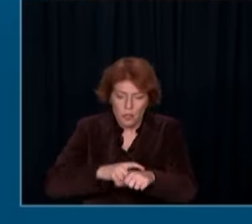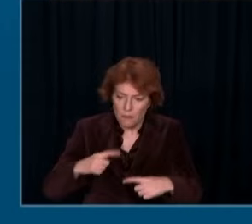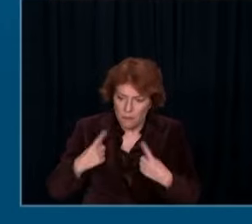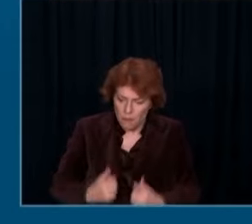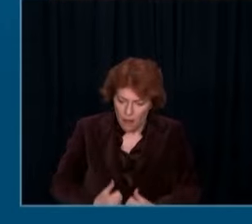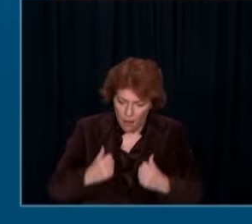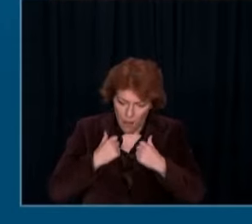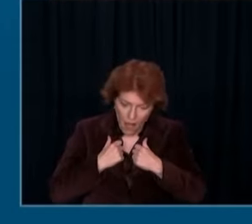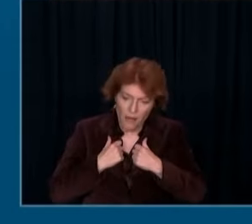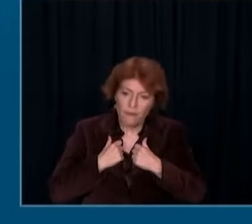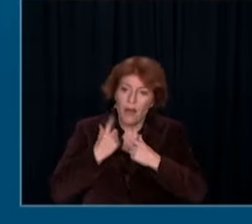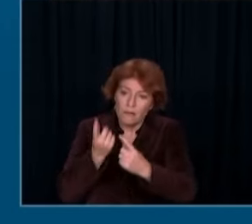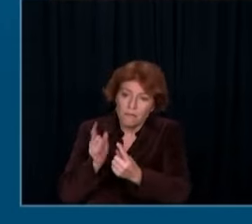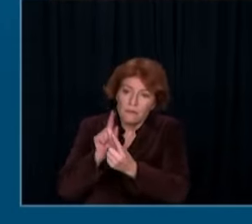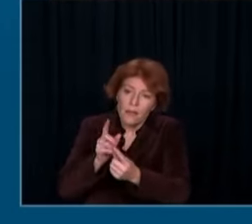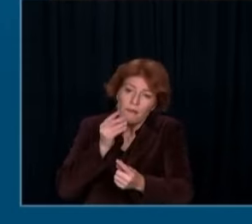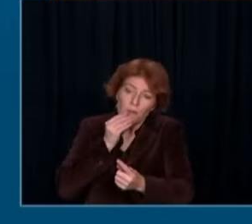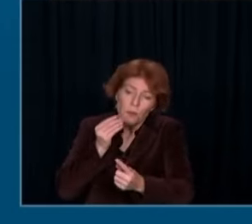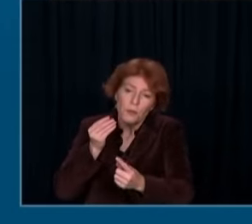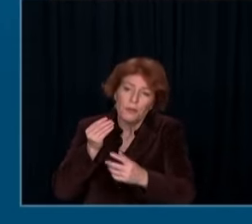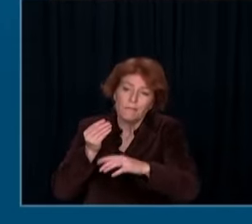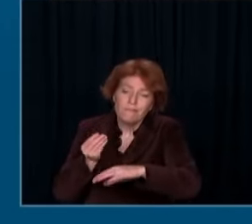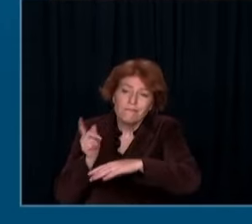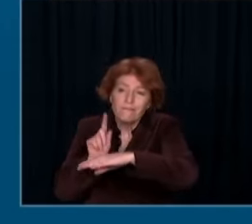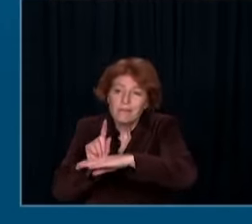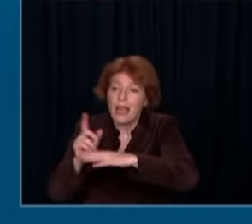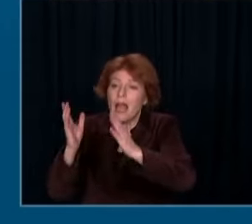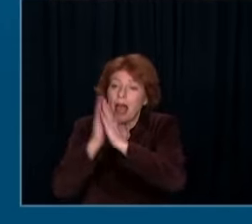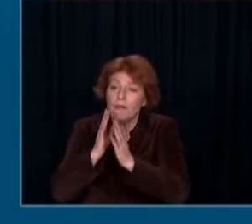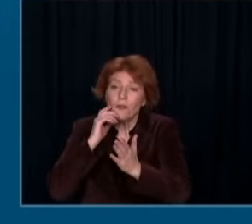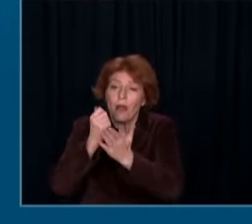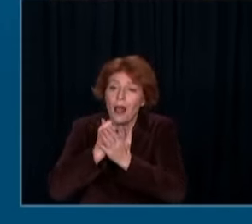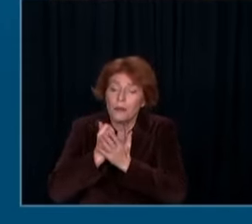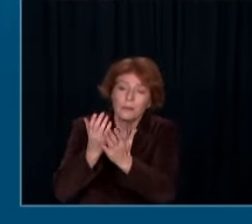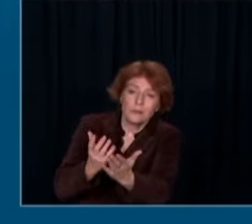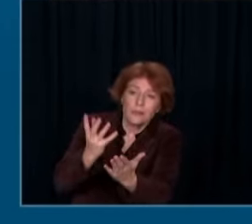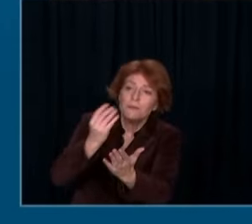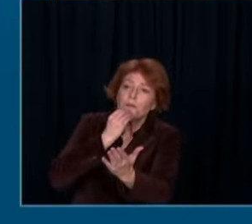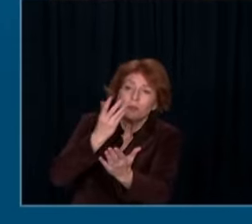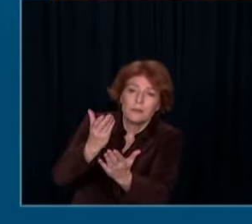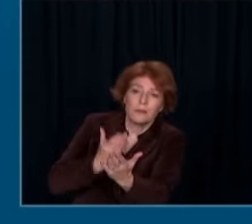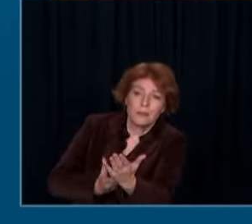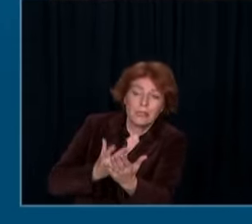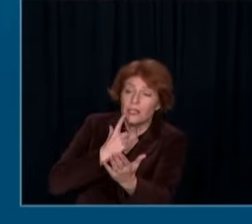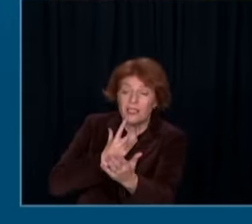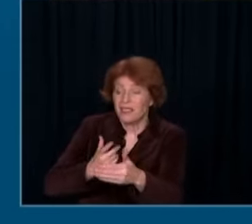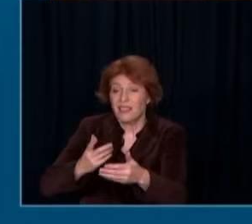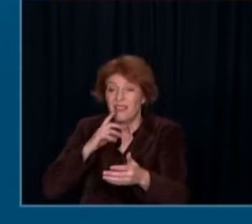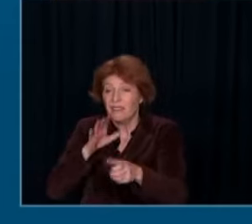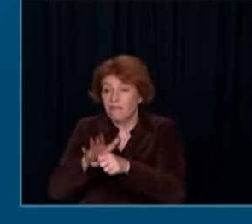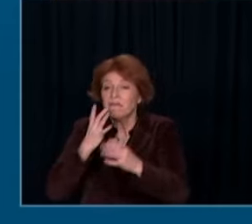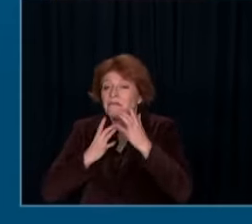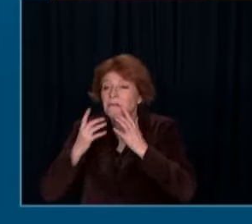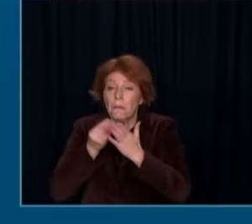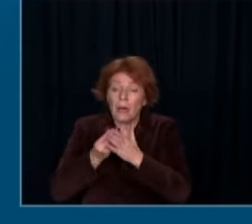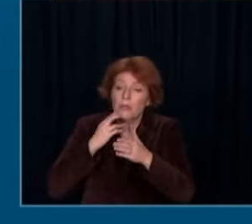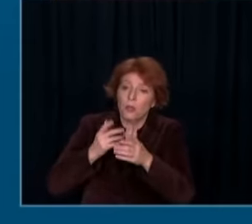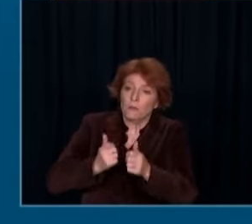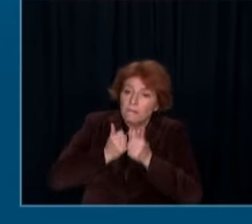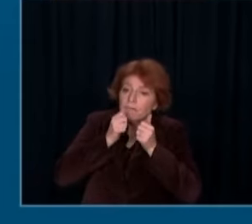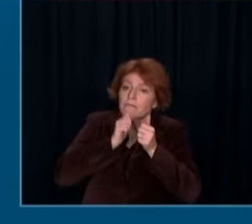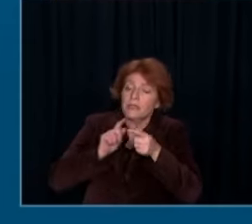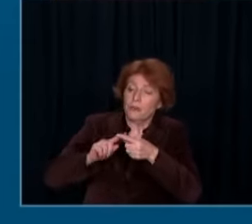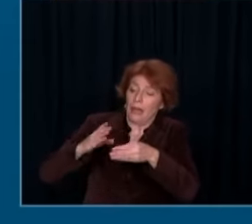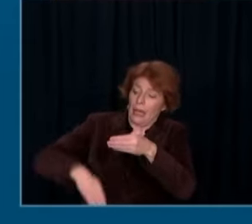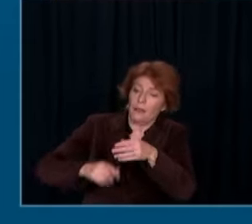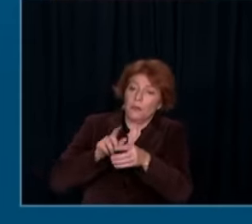life, I've had to go to that food bank and ask for help because I don't have enough money to get through the end of the week. And so we have to do something. And it